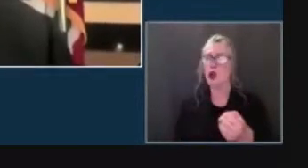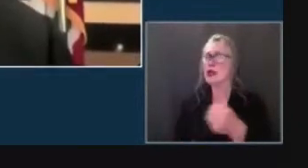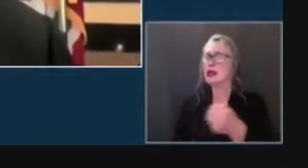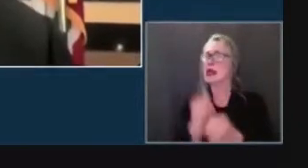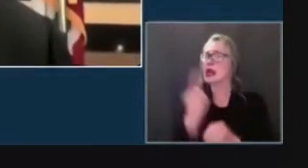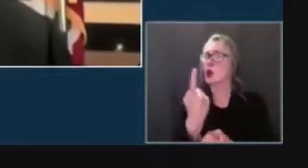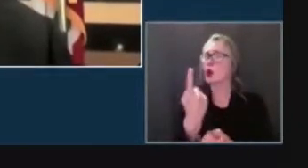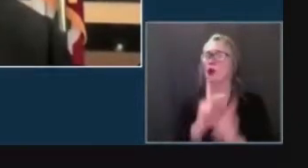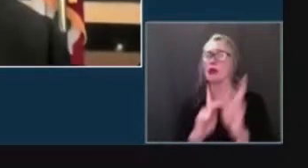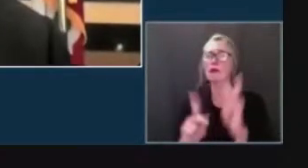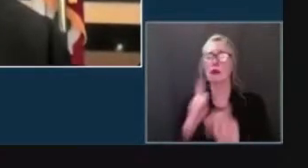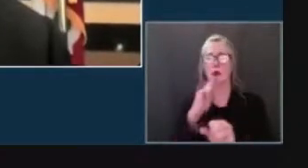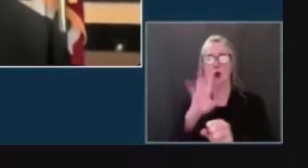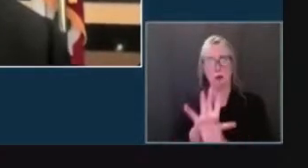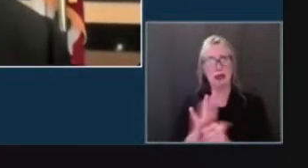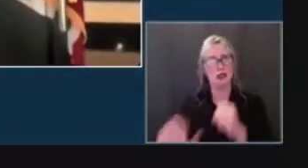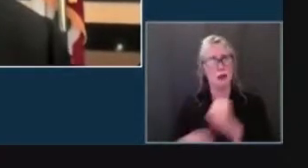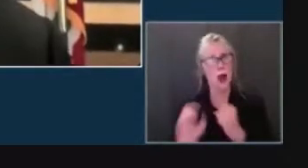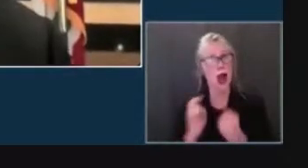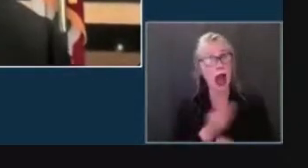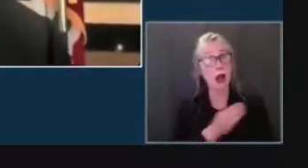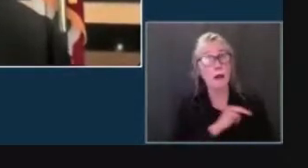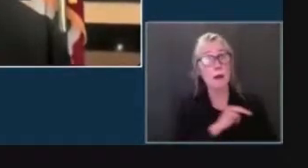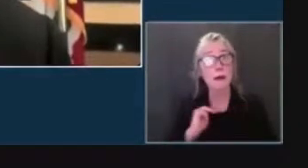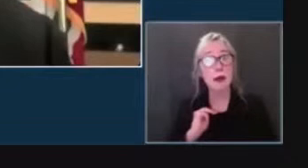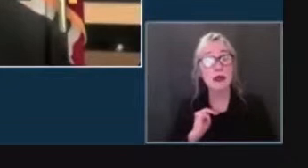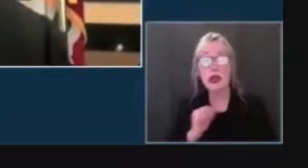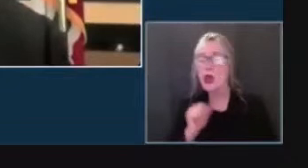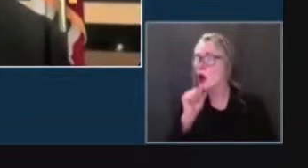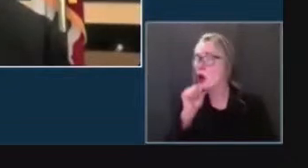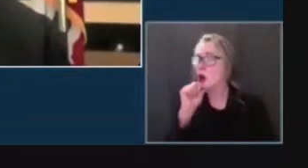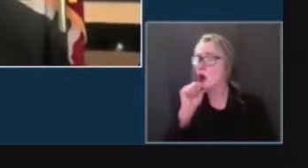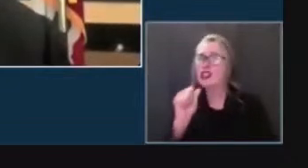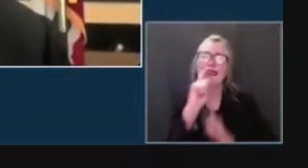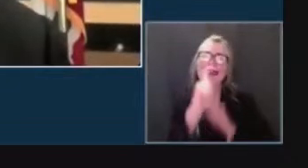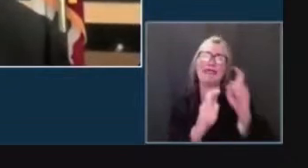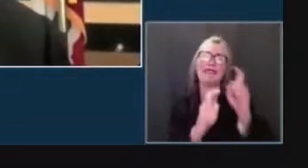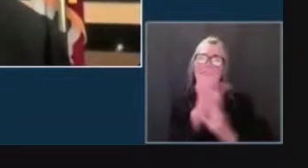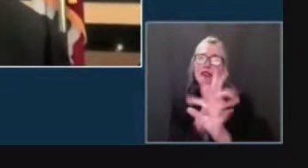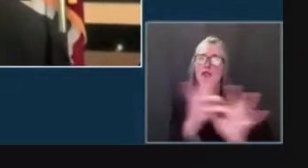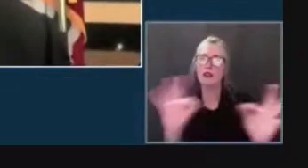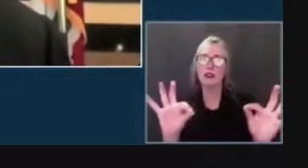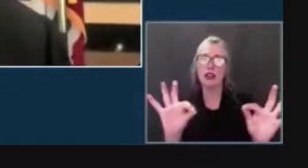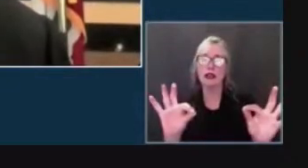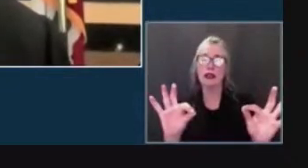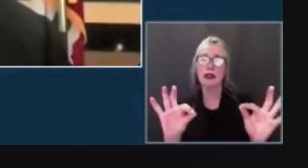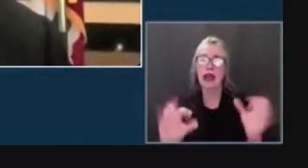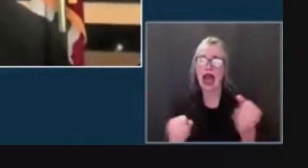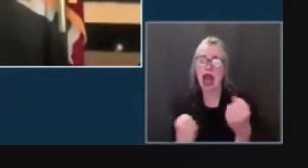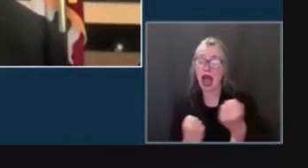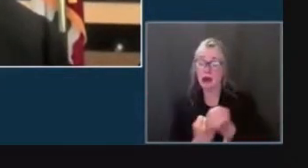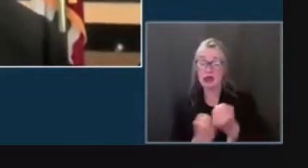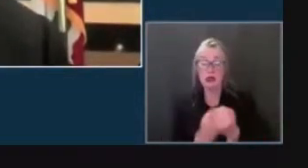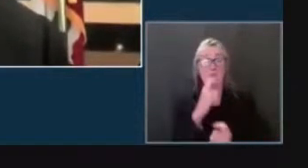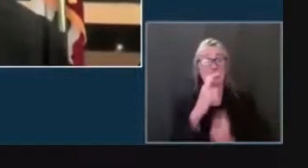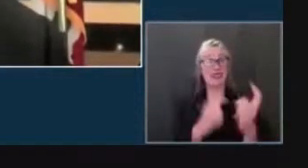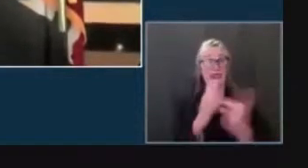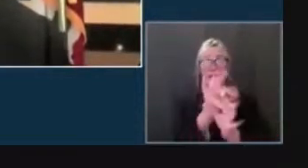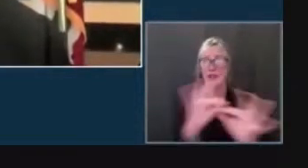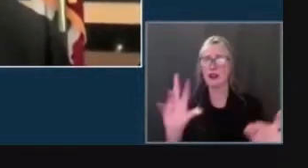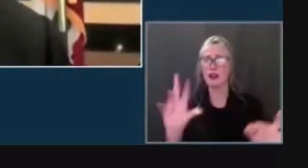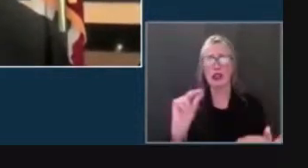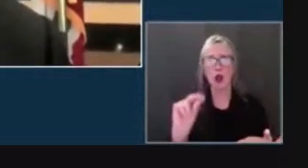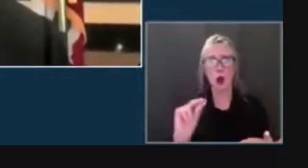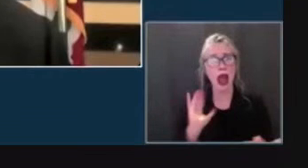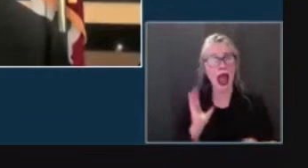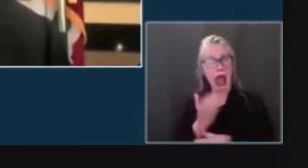commit to supporting our members. We aren't a charity, and our support is never a given. We will always put the plight of our own